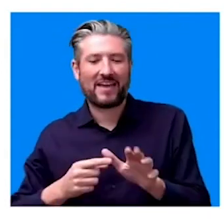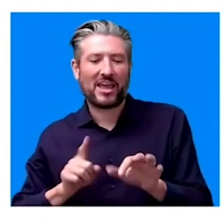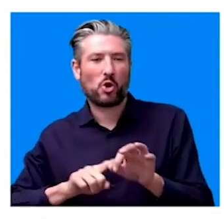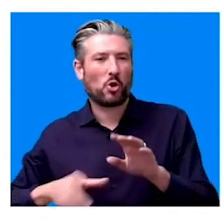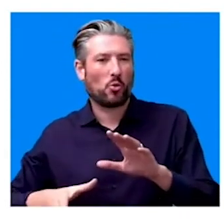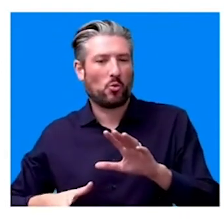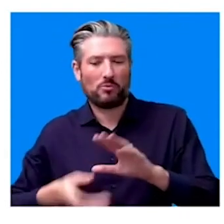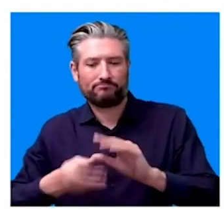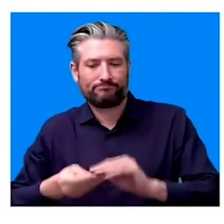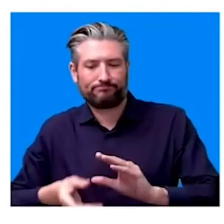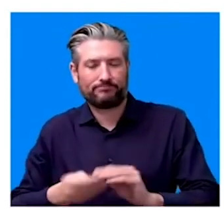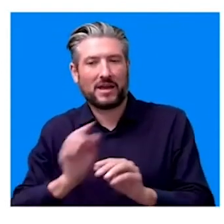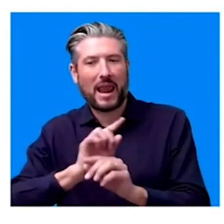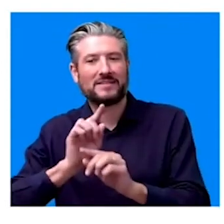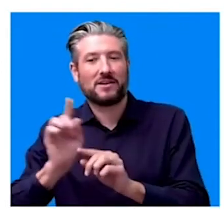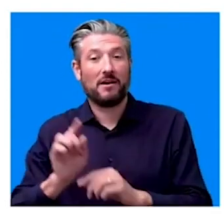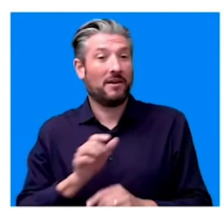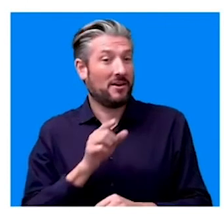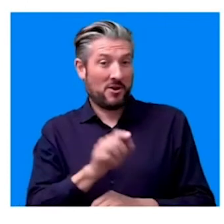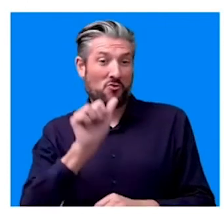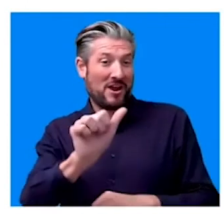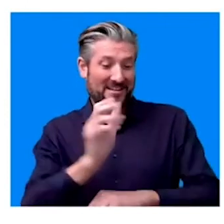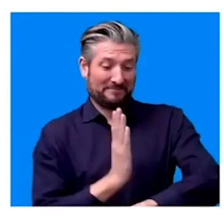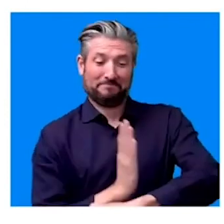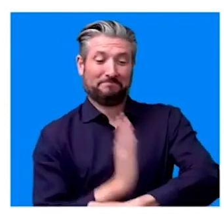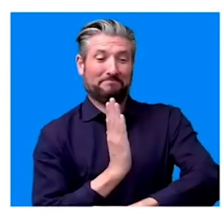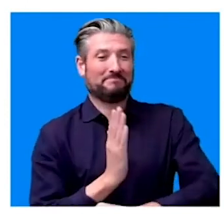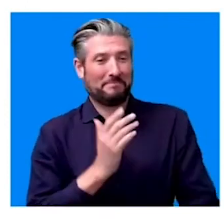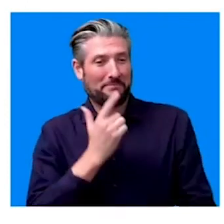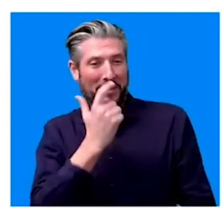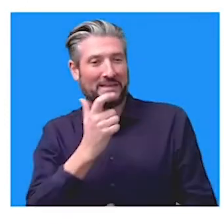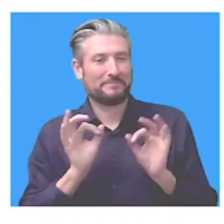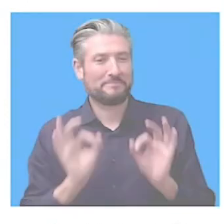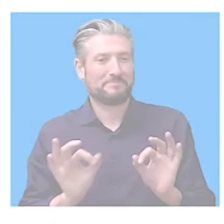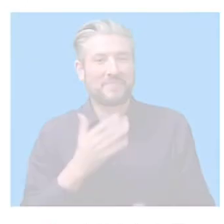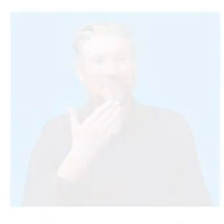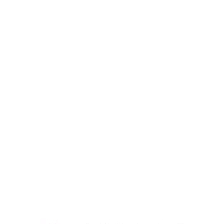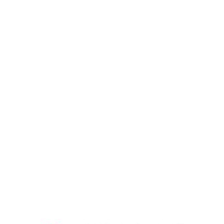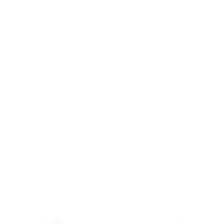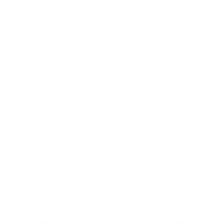for your support. And as you said, bang on time. Yeah. Thank you. Thanks.